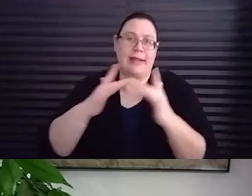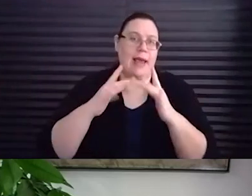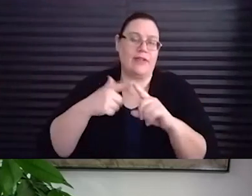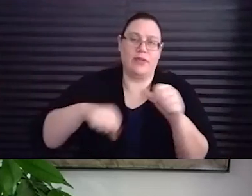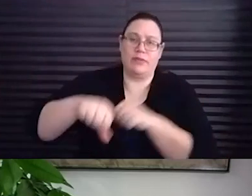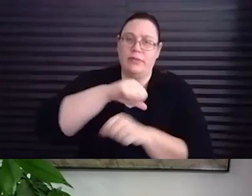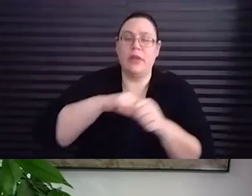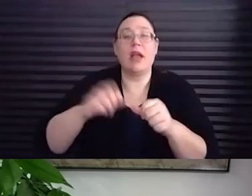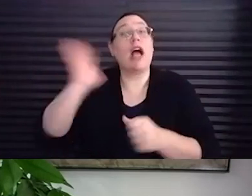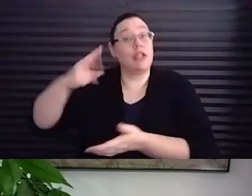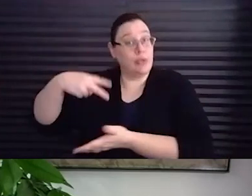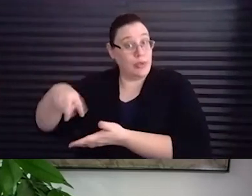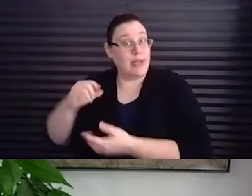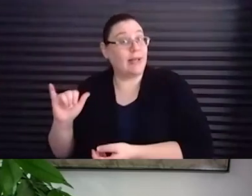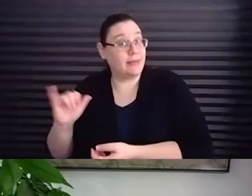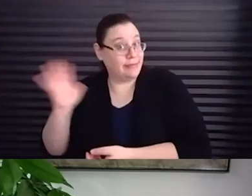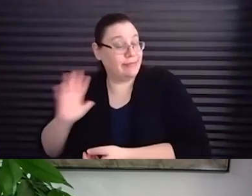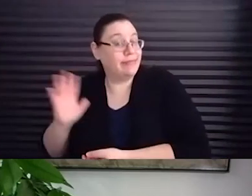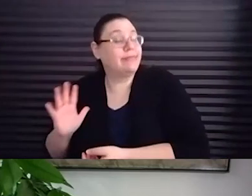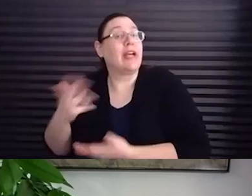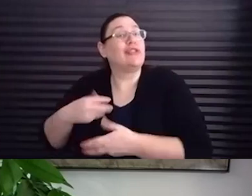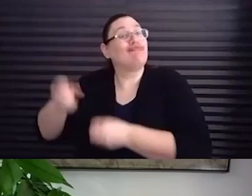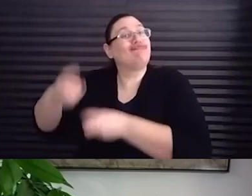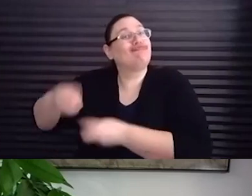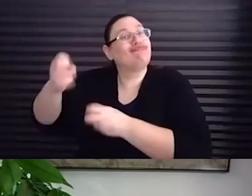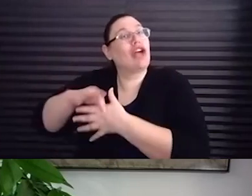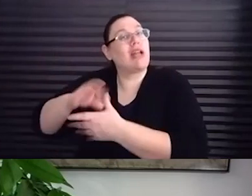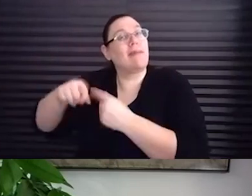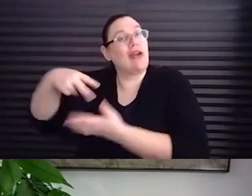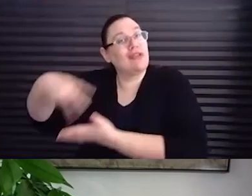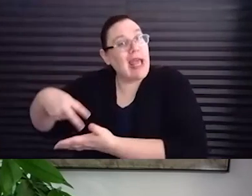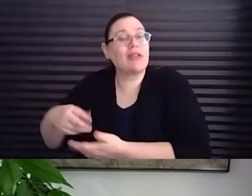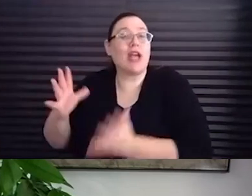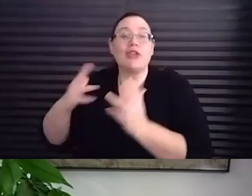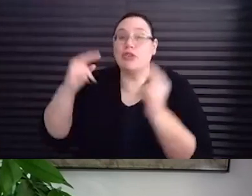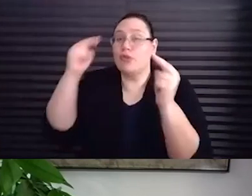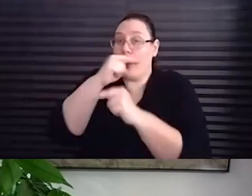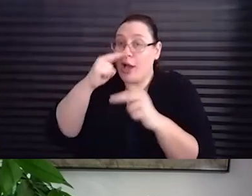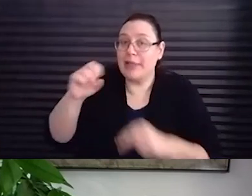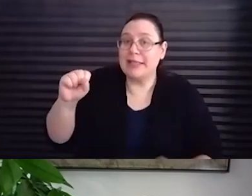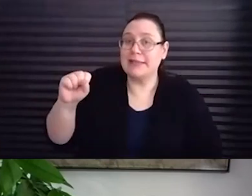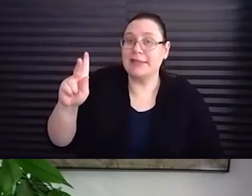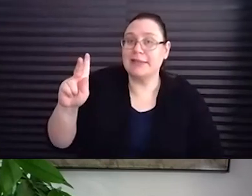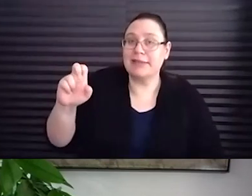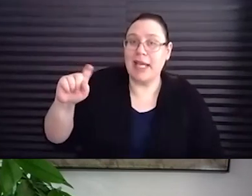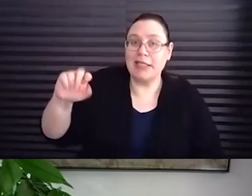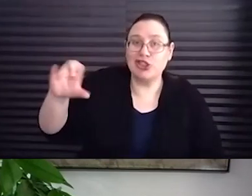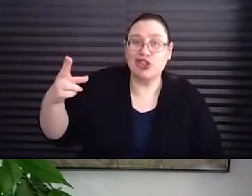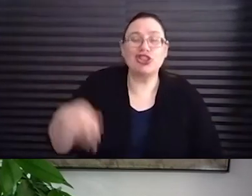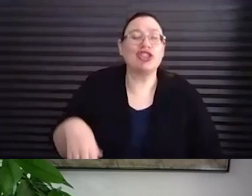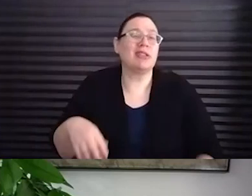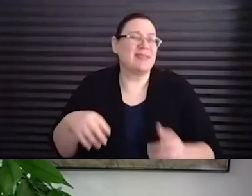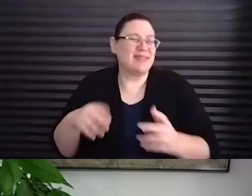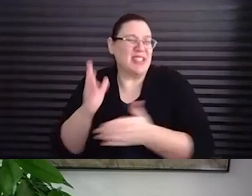used to dance as well, and I post a lot of content about it. I did a lot of comedy sketches as well, and it's all just part of that